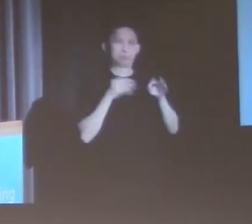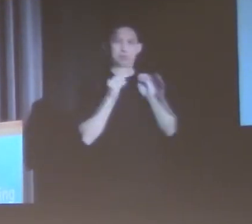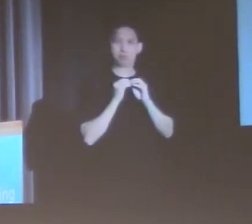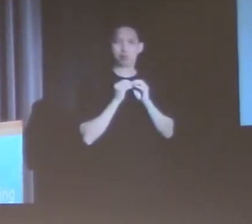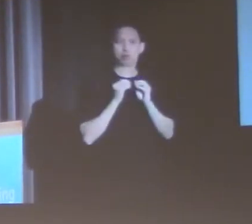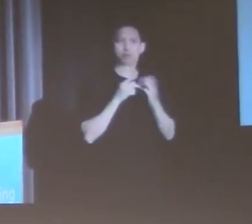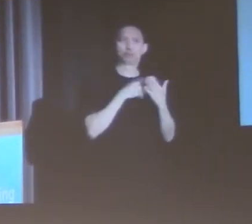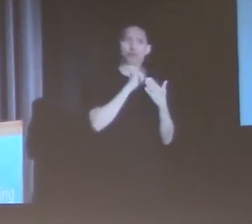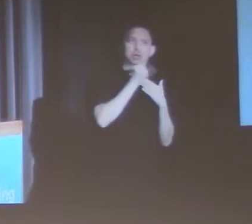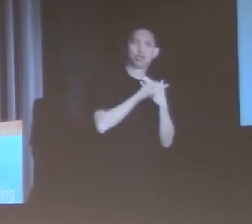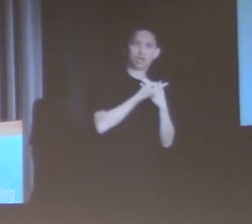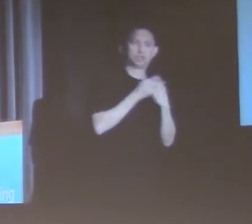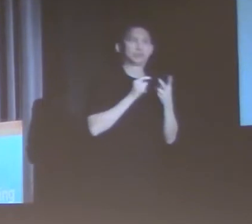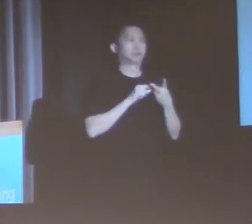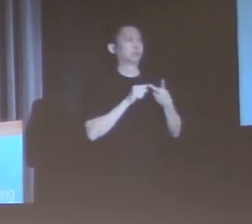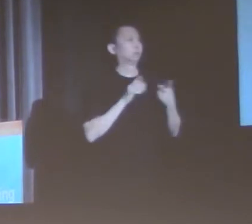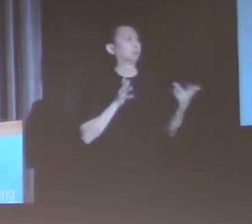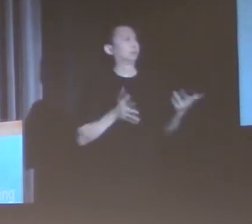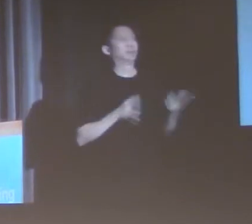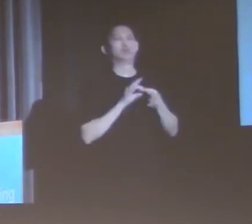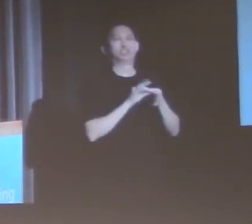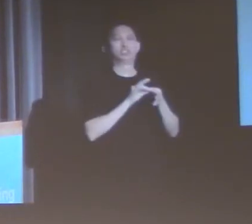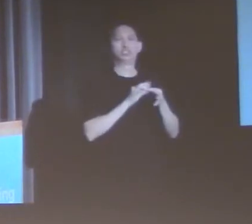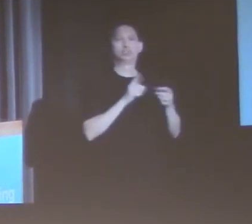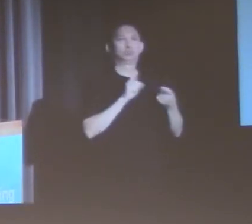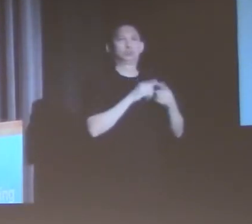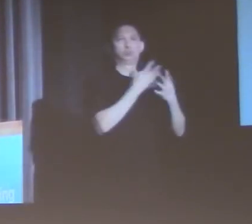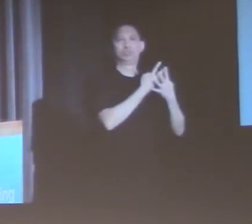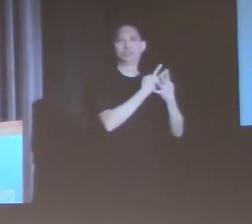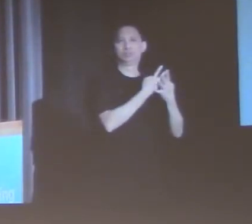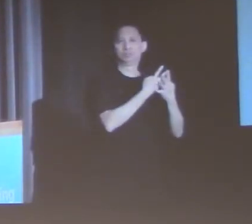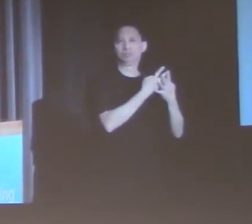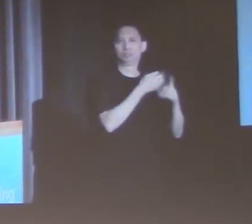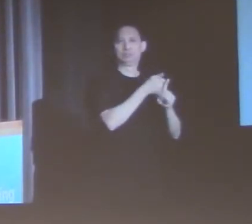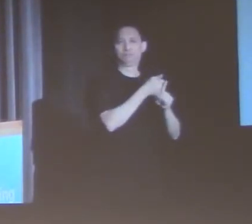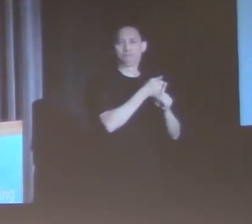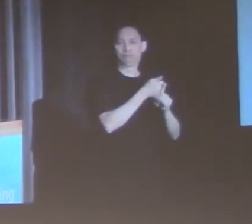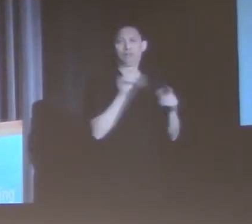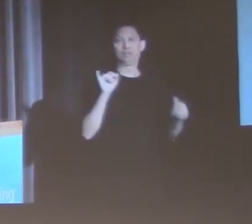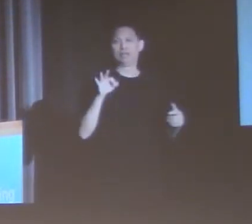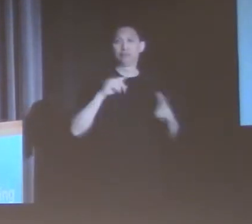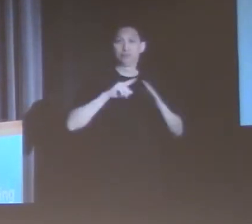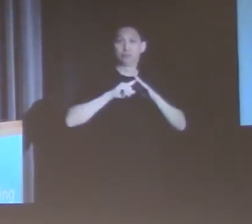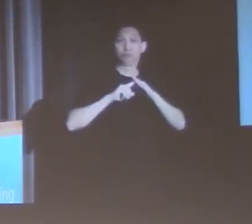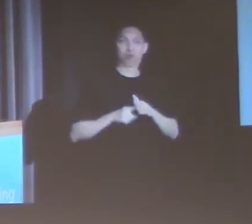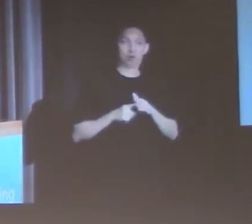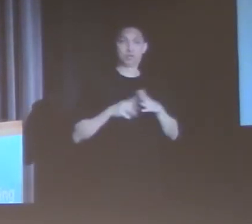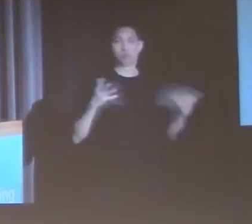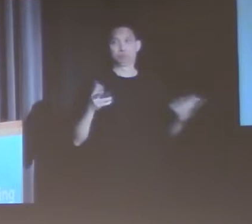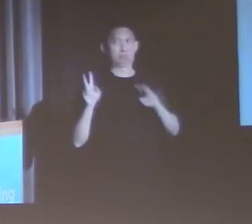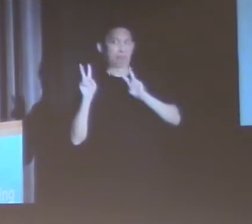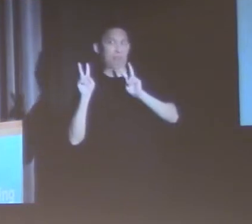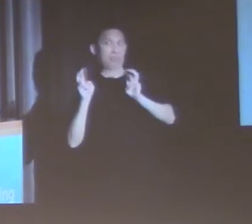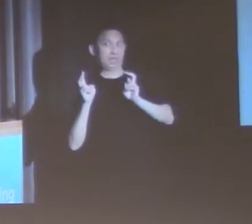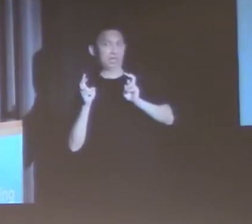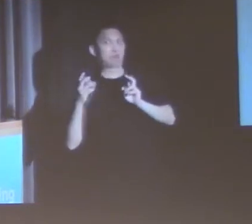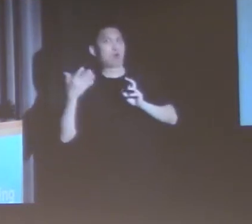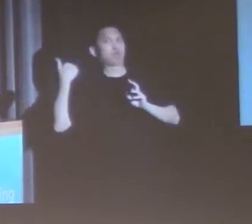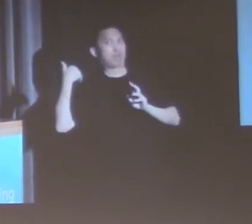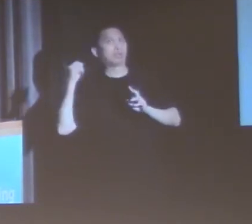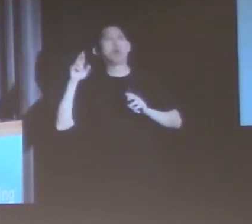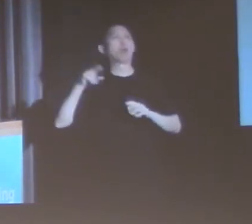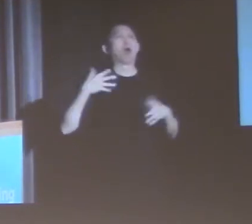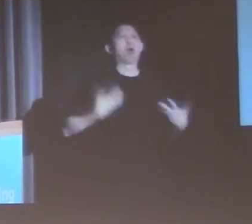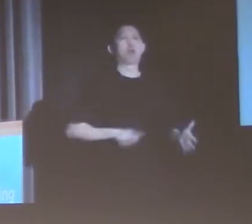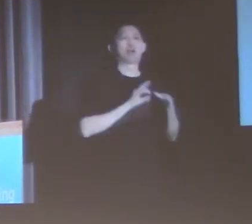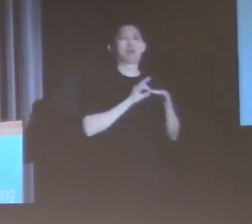in itself, but your relationship to prisons. If it started with the film or if you had a pre-existing relationship to